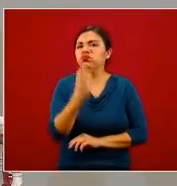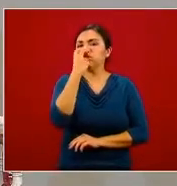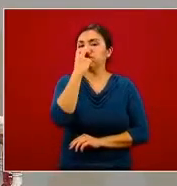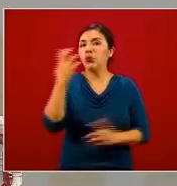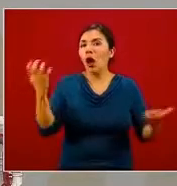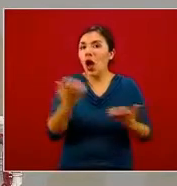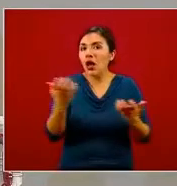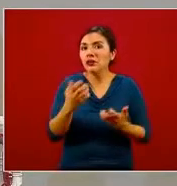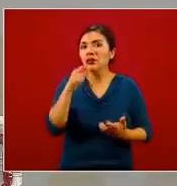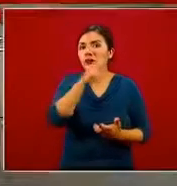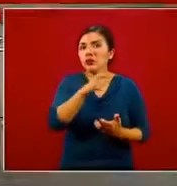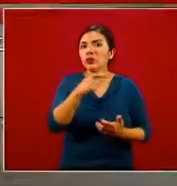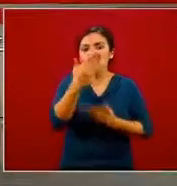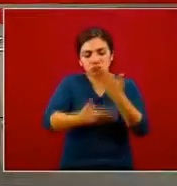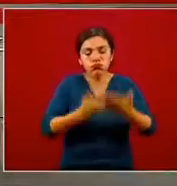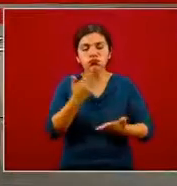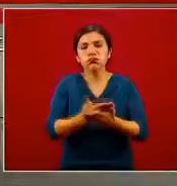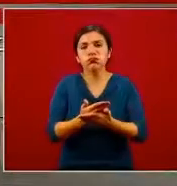Institute.